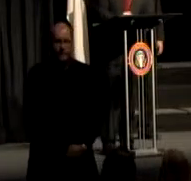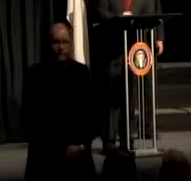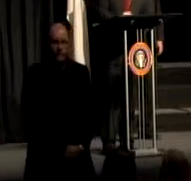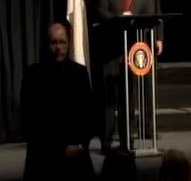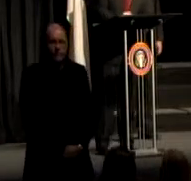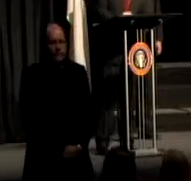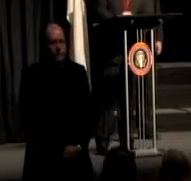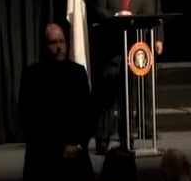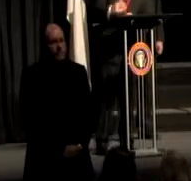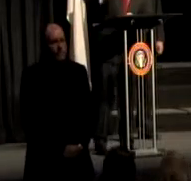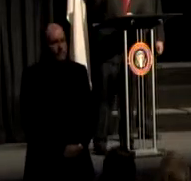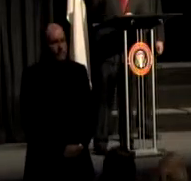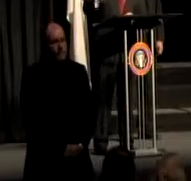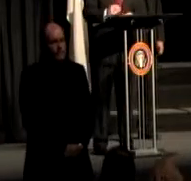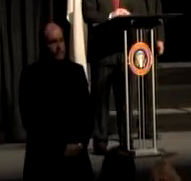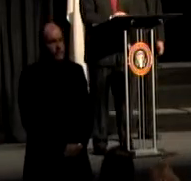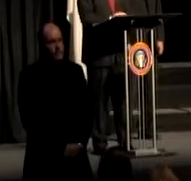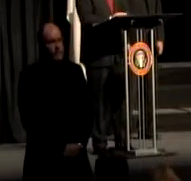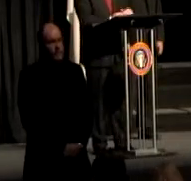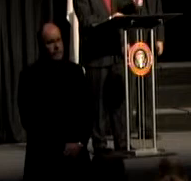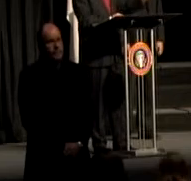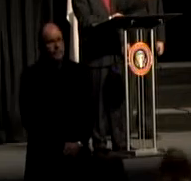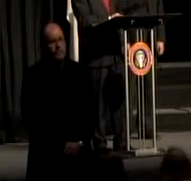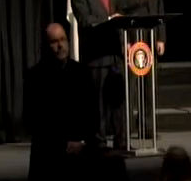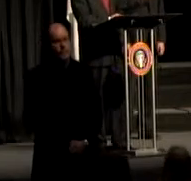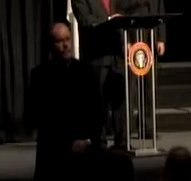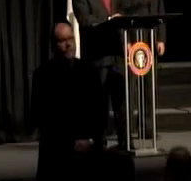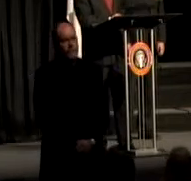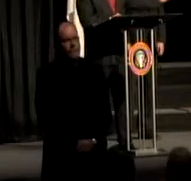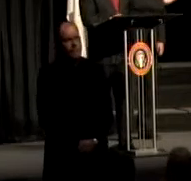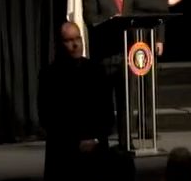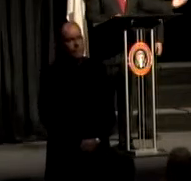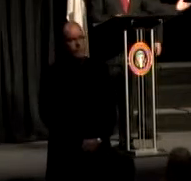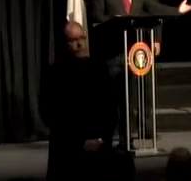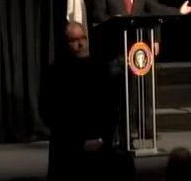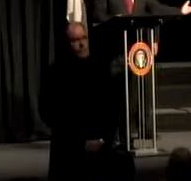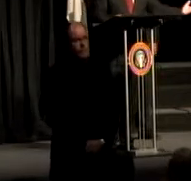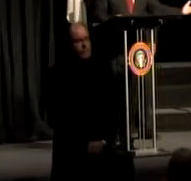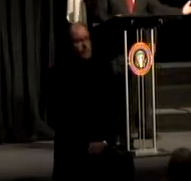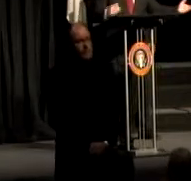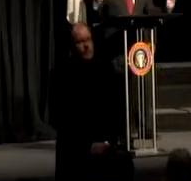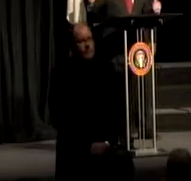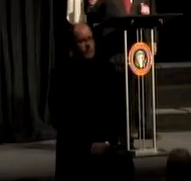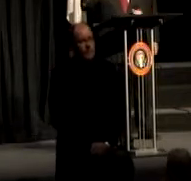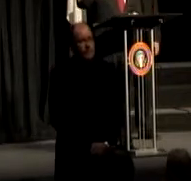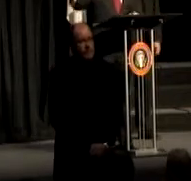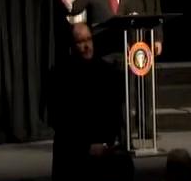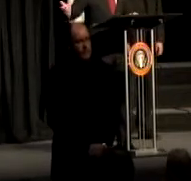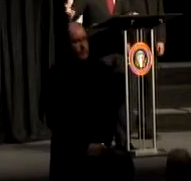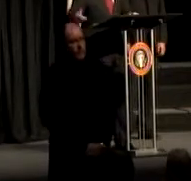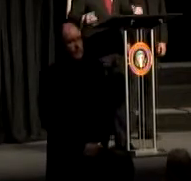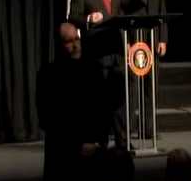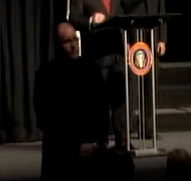Christ we have some people that are real spiritual and we have some people that have no spiritual bone within their body they come to church